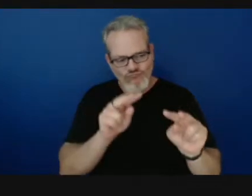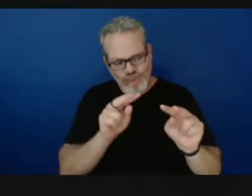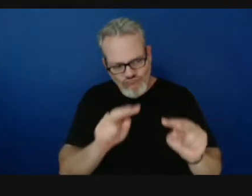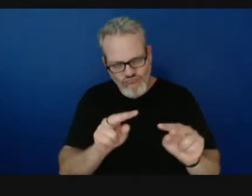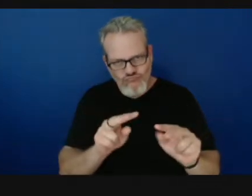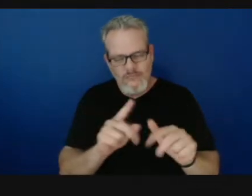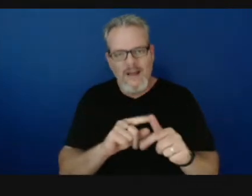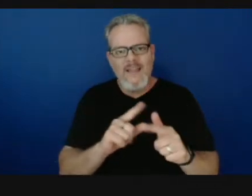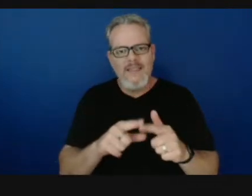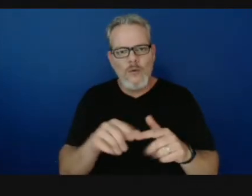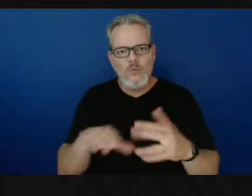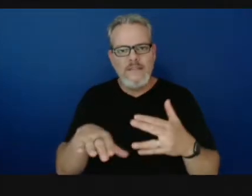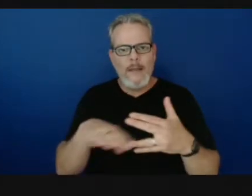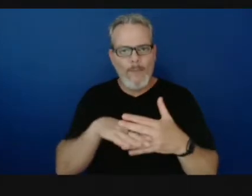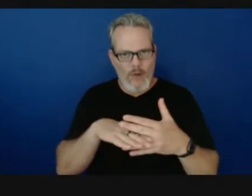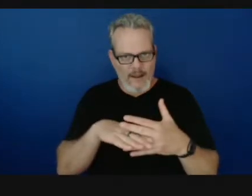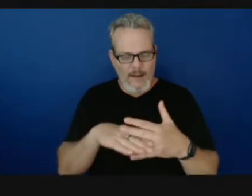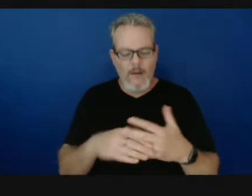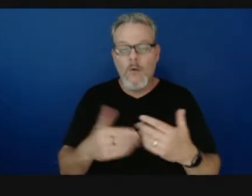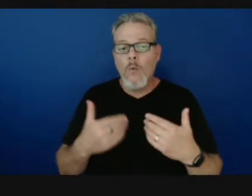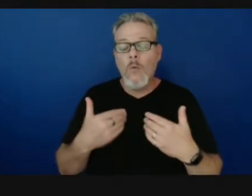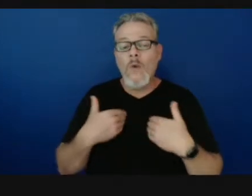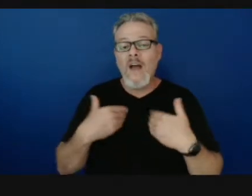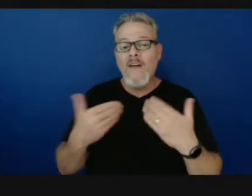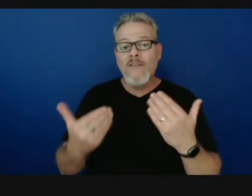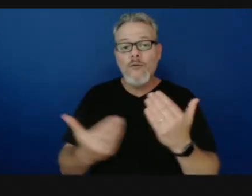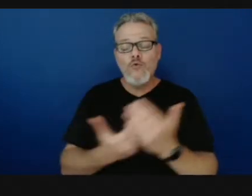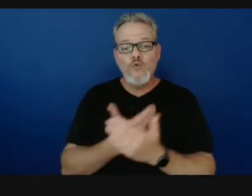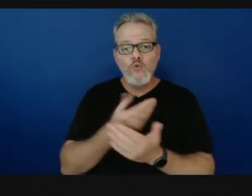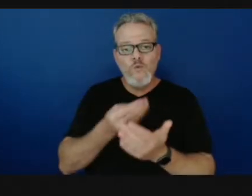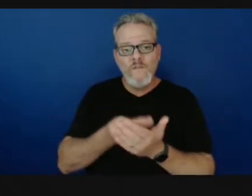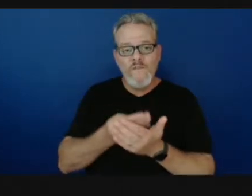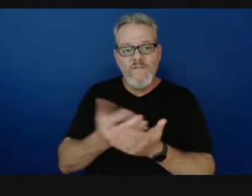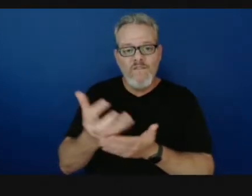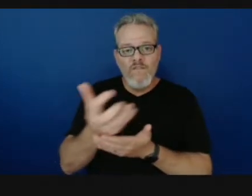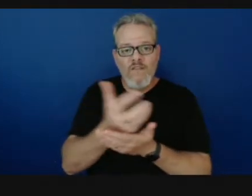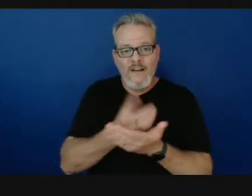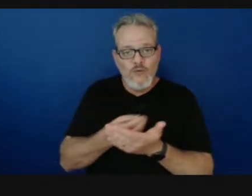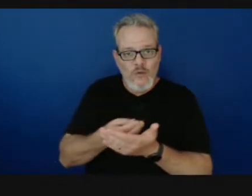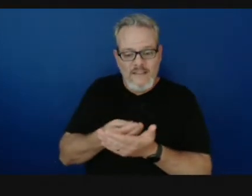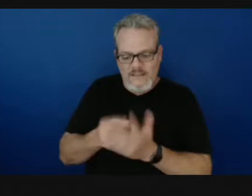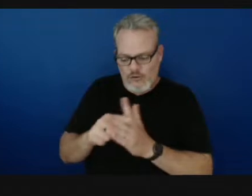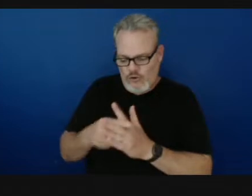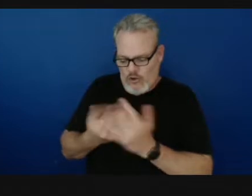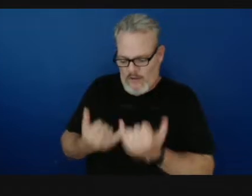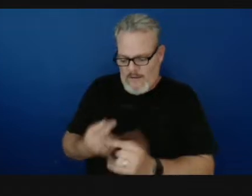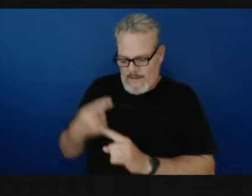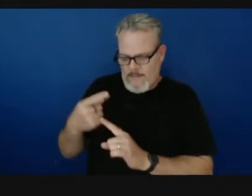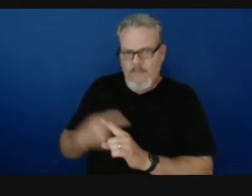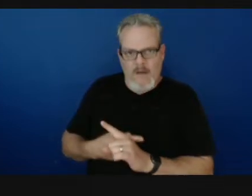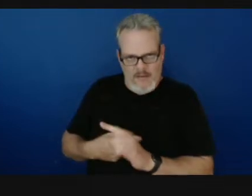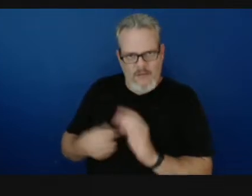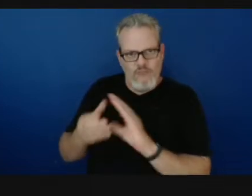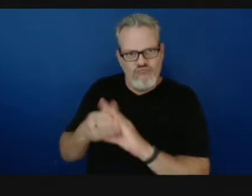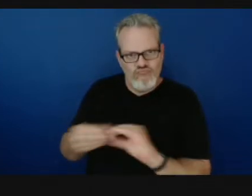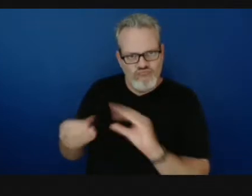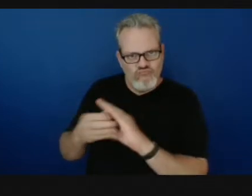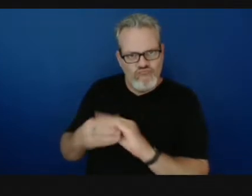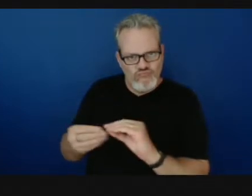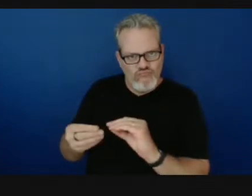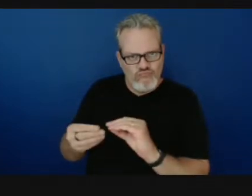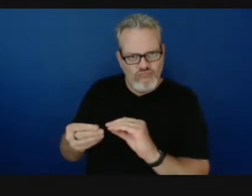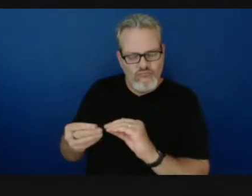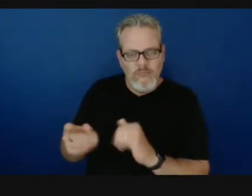break. We have a new fundraiser starting this month, so we'll get into that a little bit. And then we have